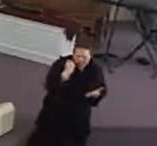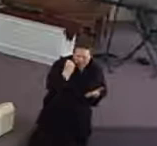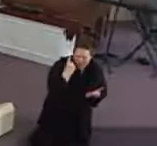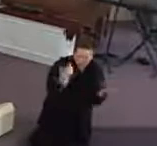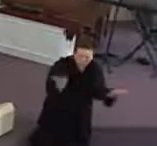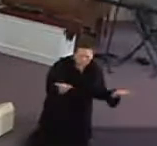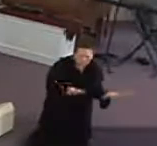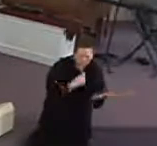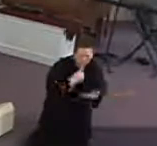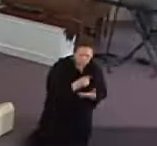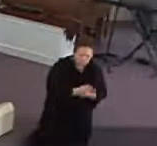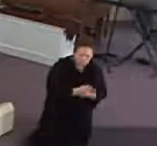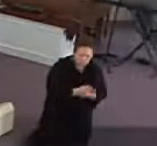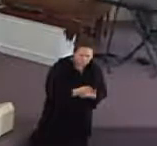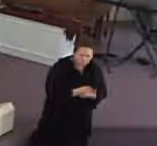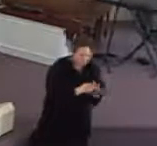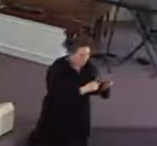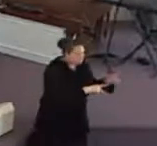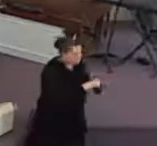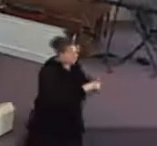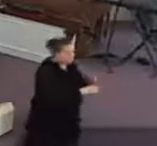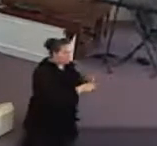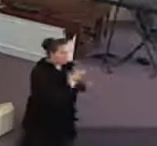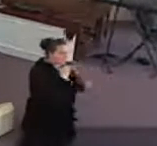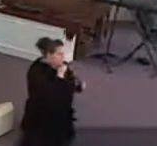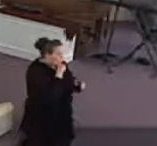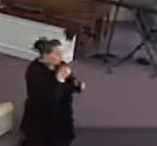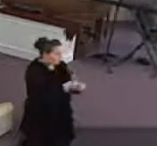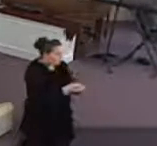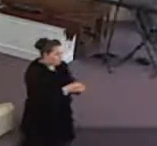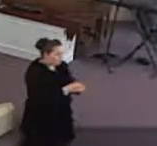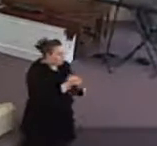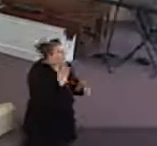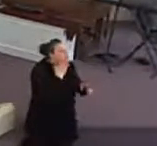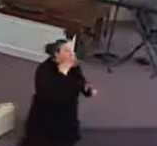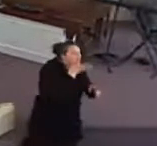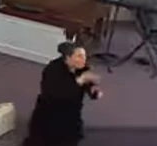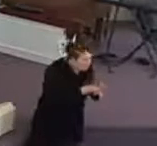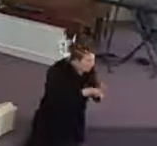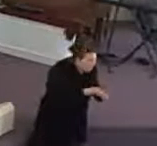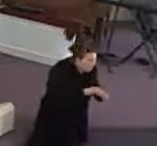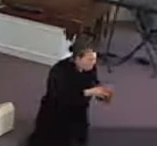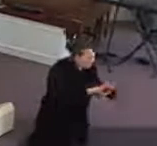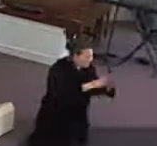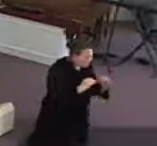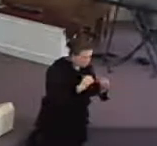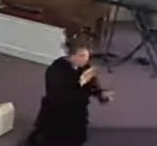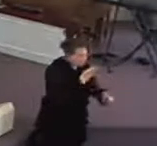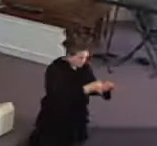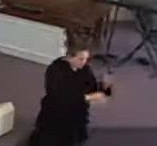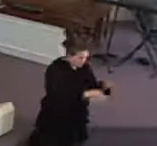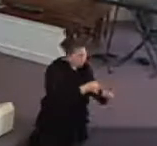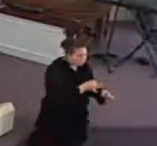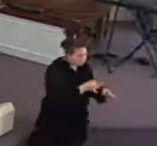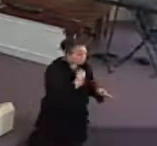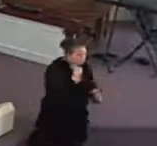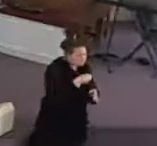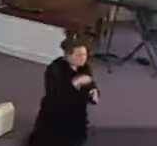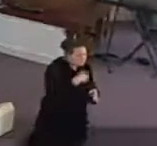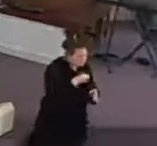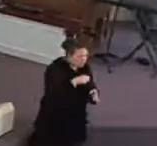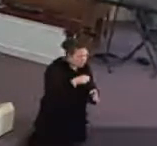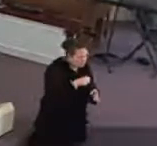Come on, those who have wronged you, they will receive their just reward. Those who do wrong, they'll receive punishment.